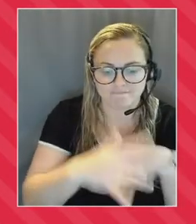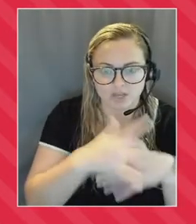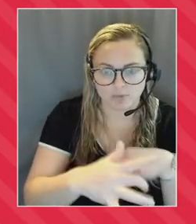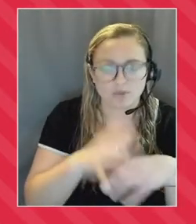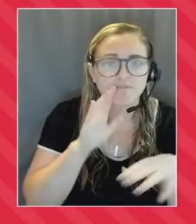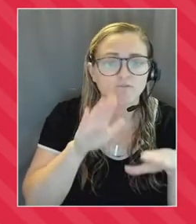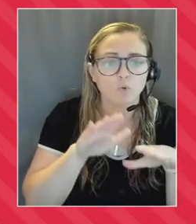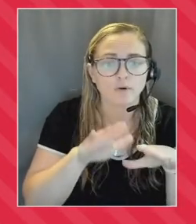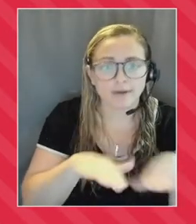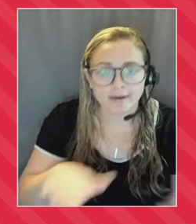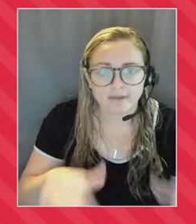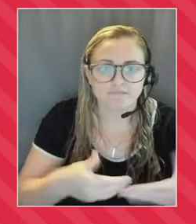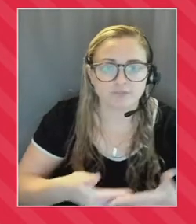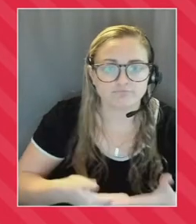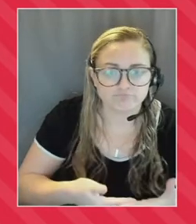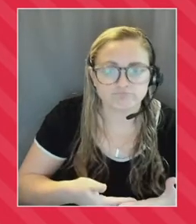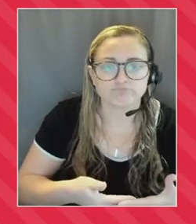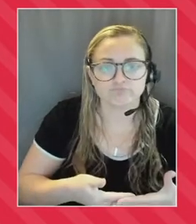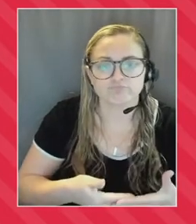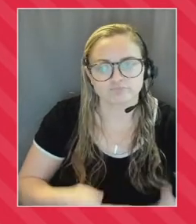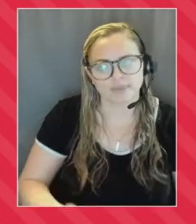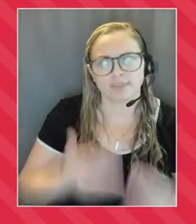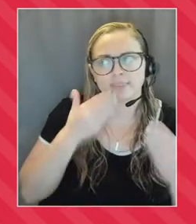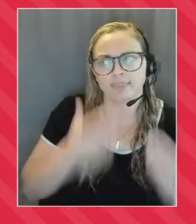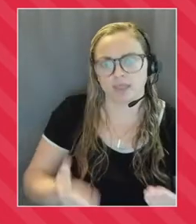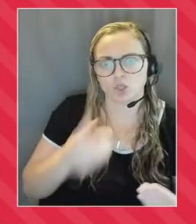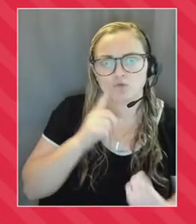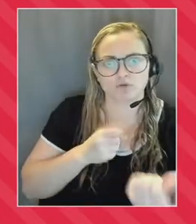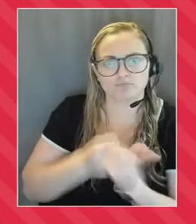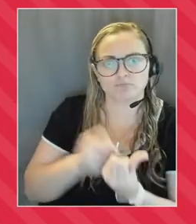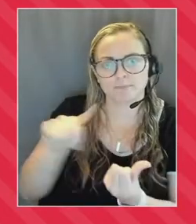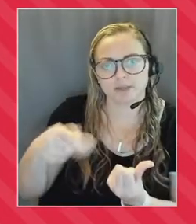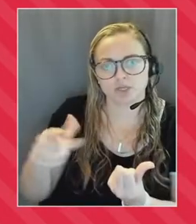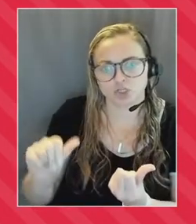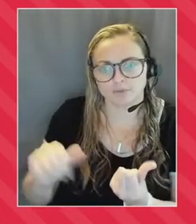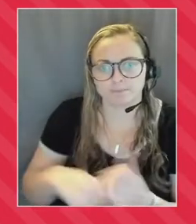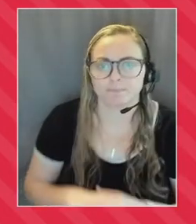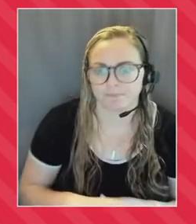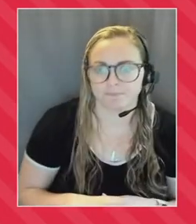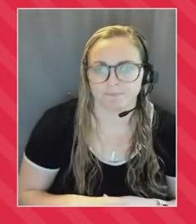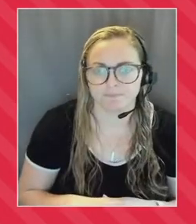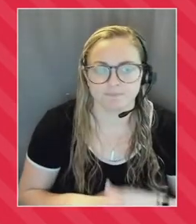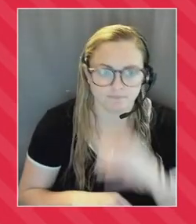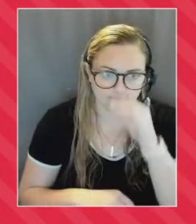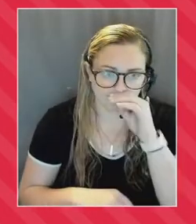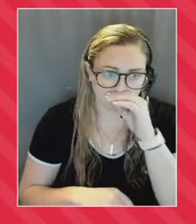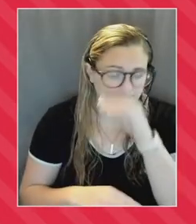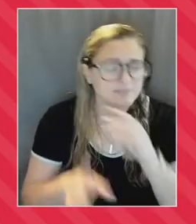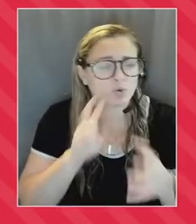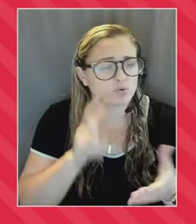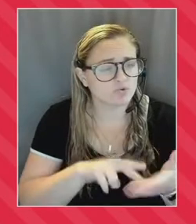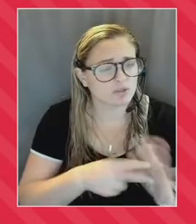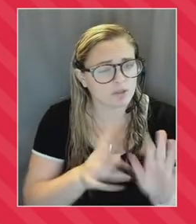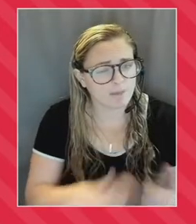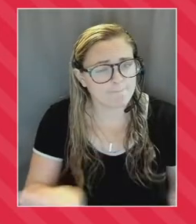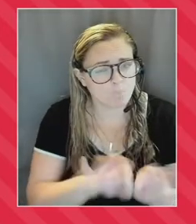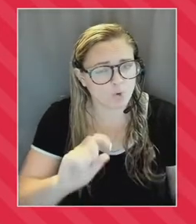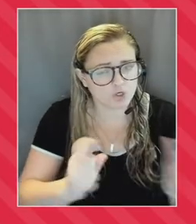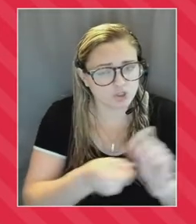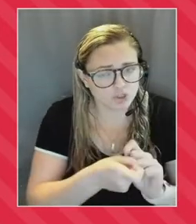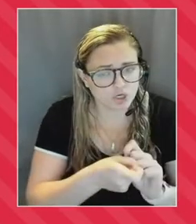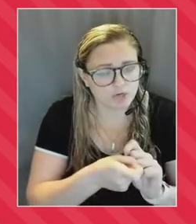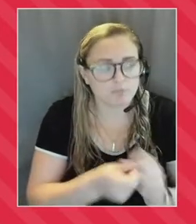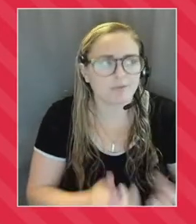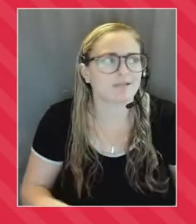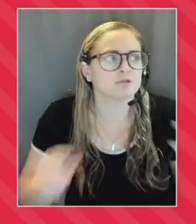and toddlers, thanks to PHA's work. So this is meaningful change, but there's always so much more